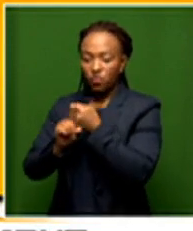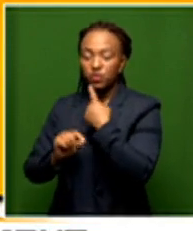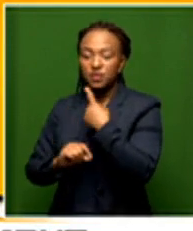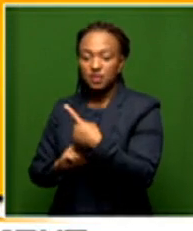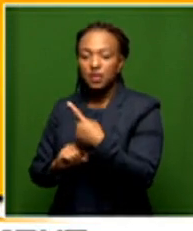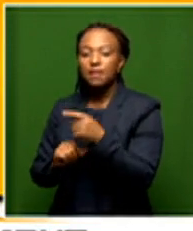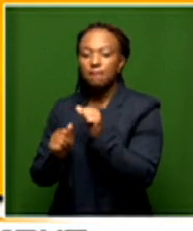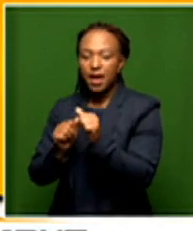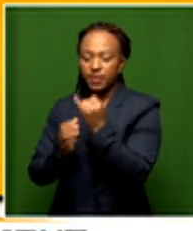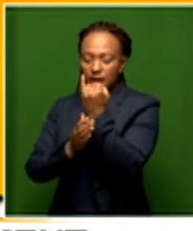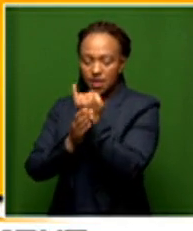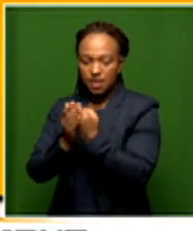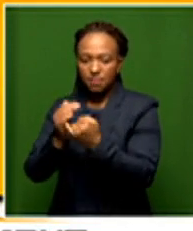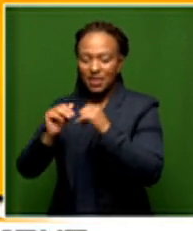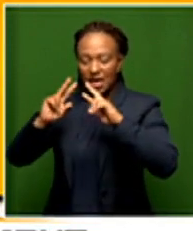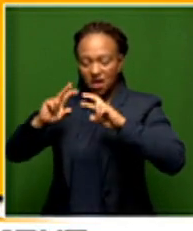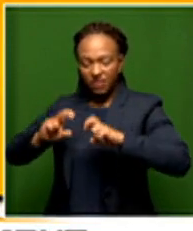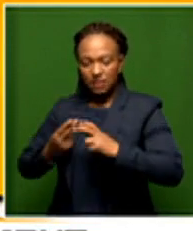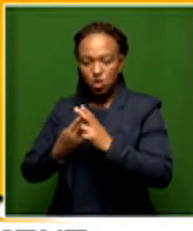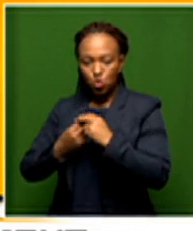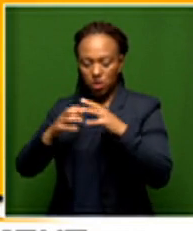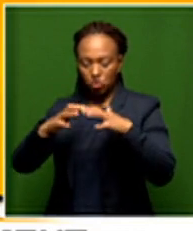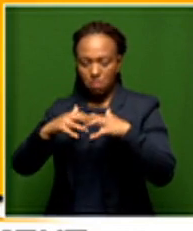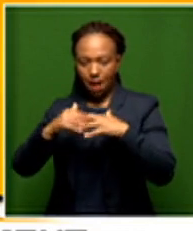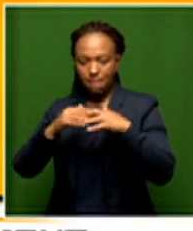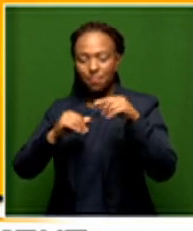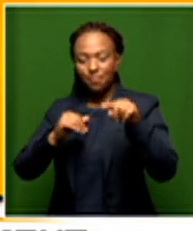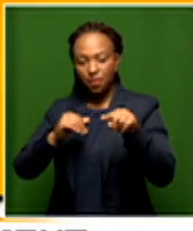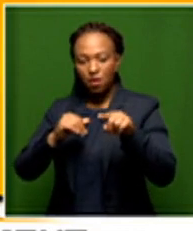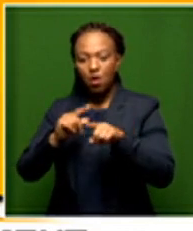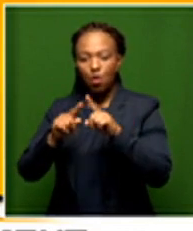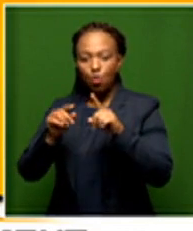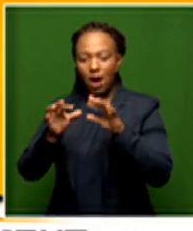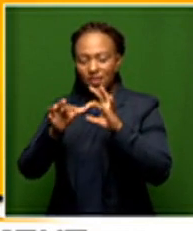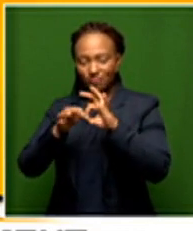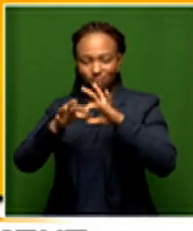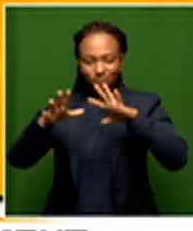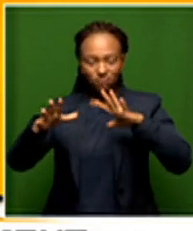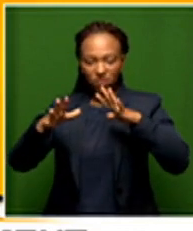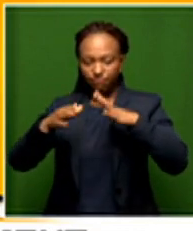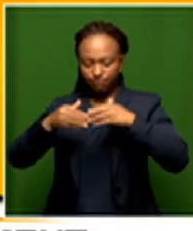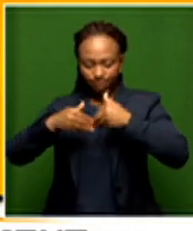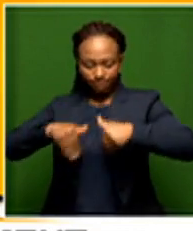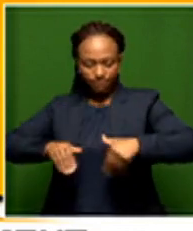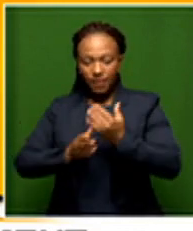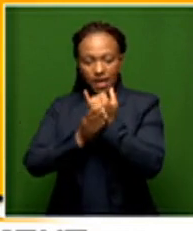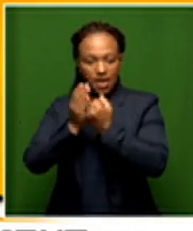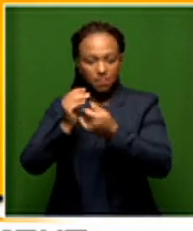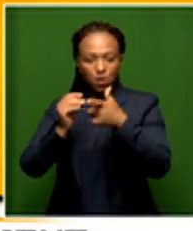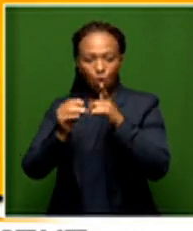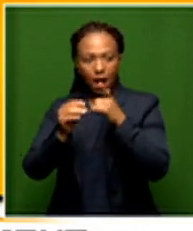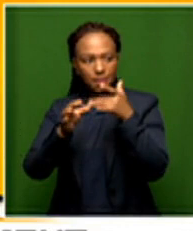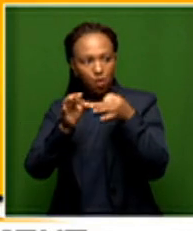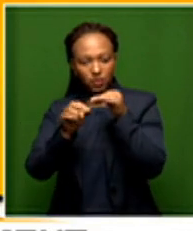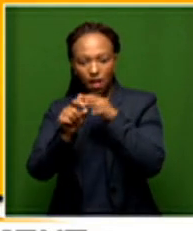in an independent investigative unit that is, you know, basically away from all political interference. I mean, that's what's been spoken to.